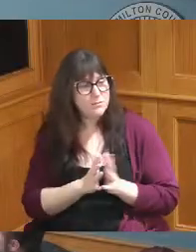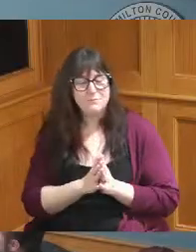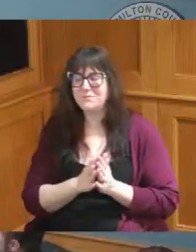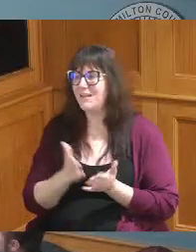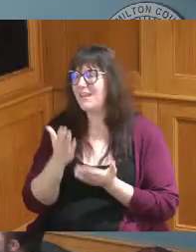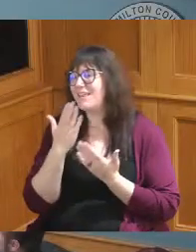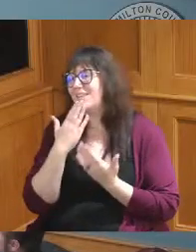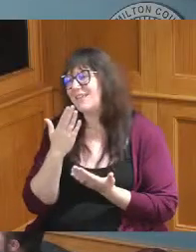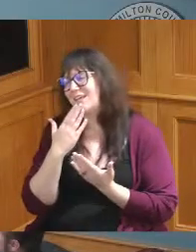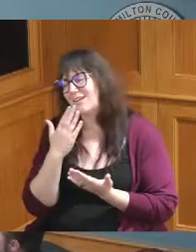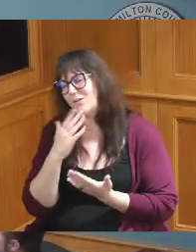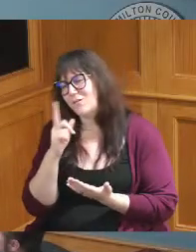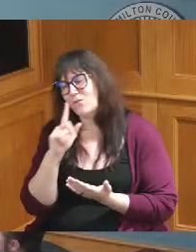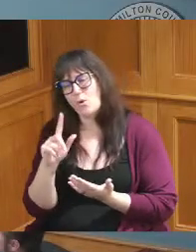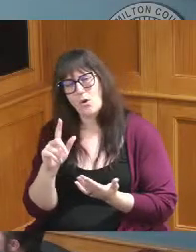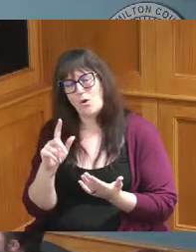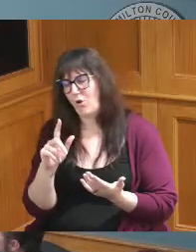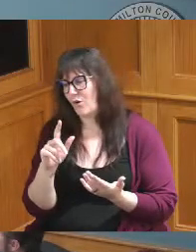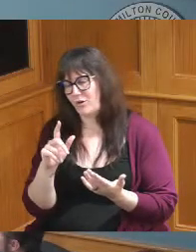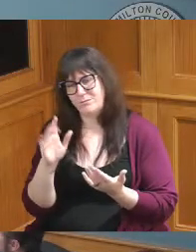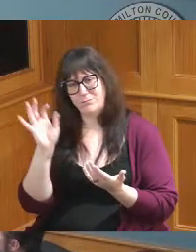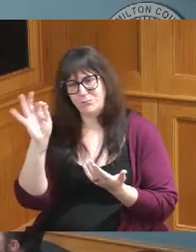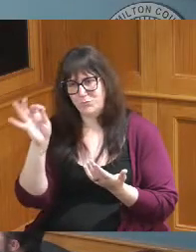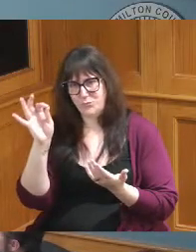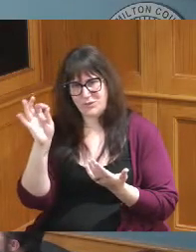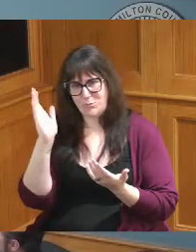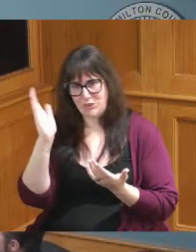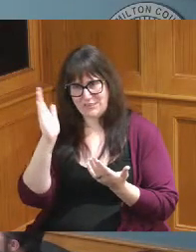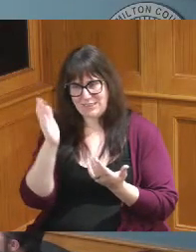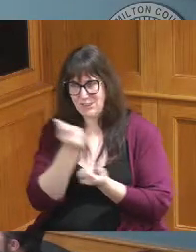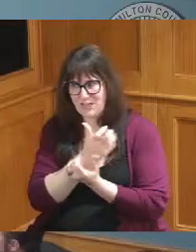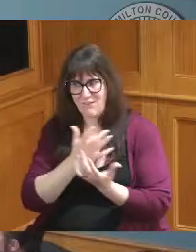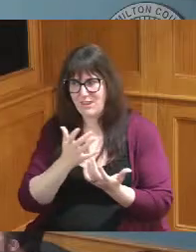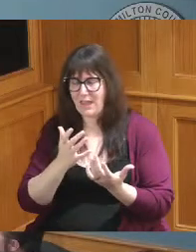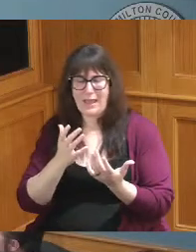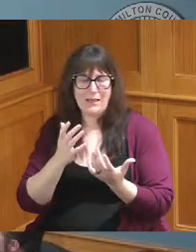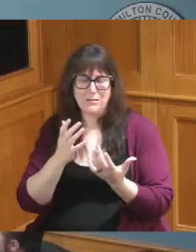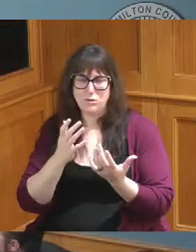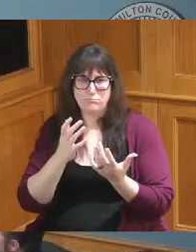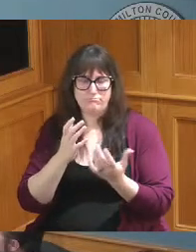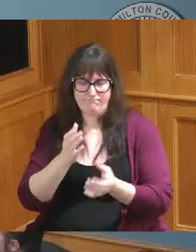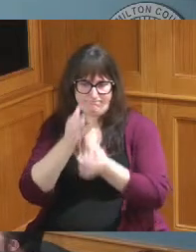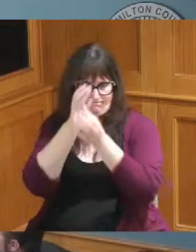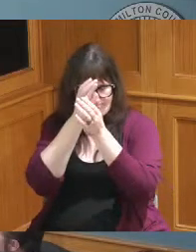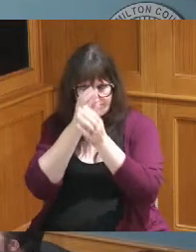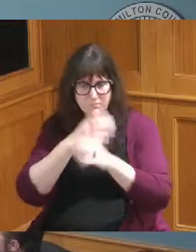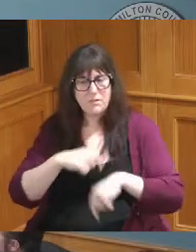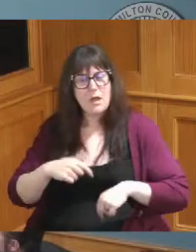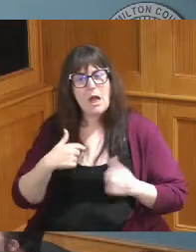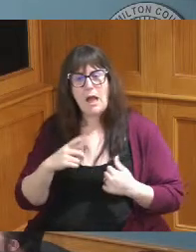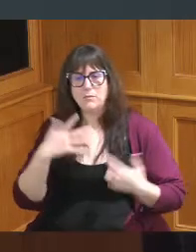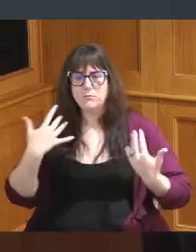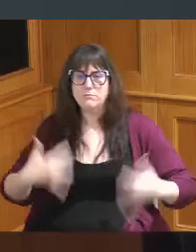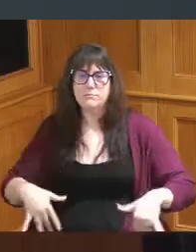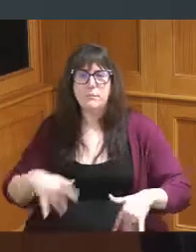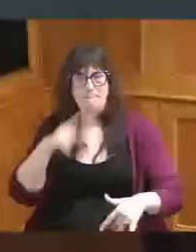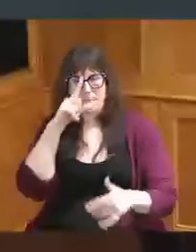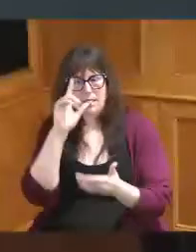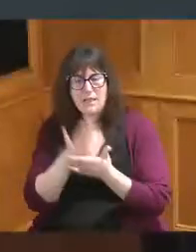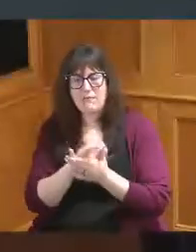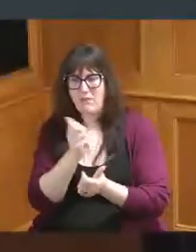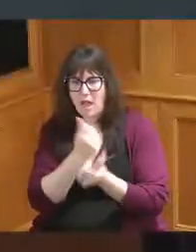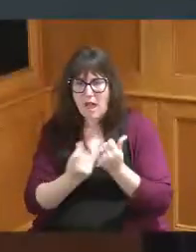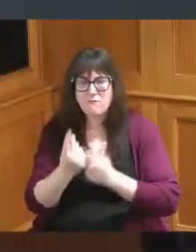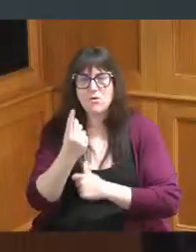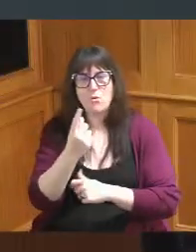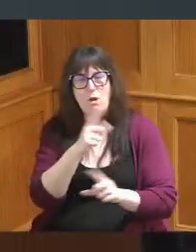Thank you so much. Thank you for all the presentations. Very informative. And I truly believe that everyone has a right to do, of